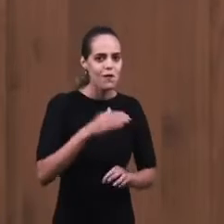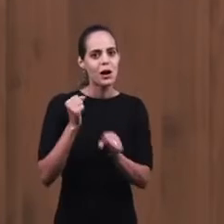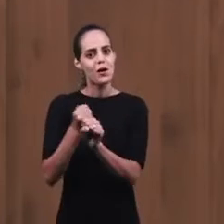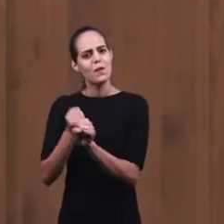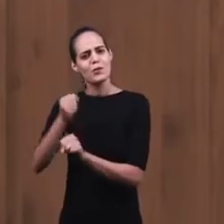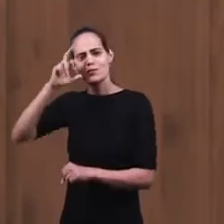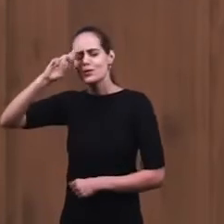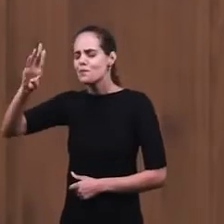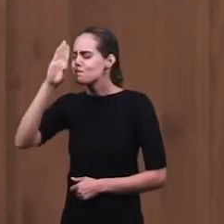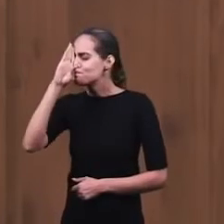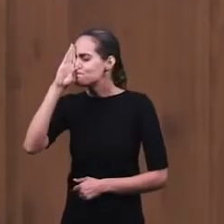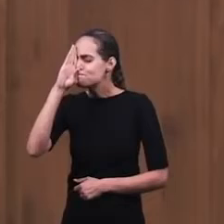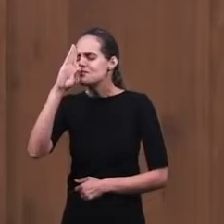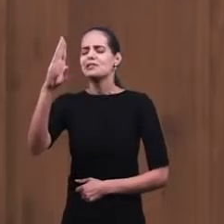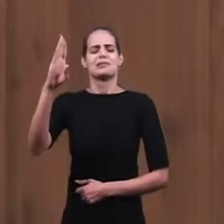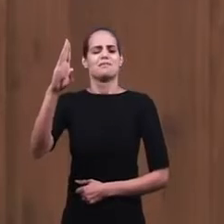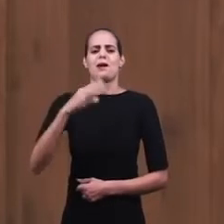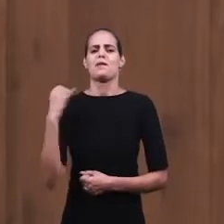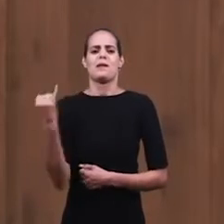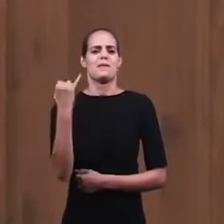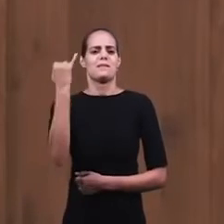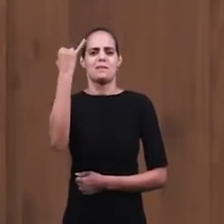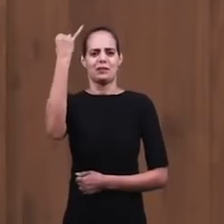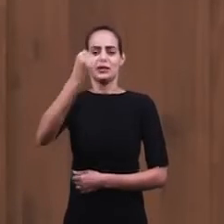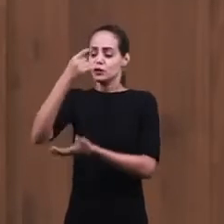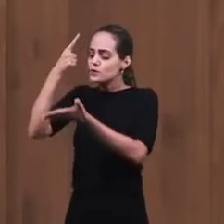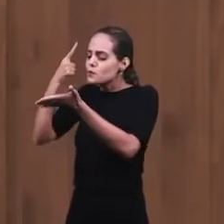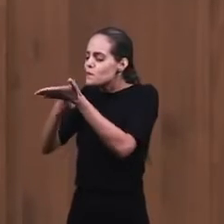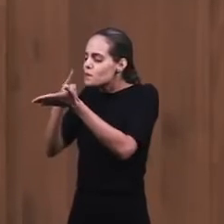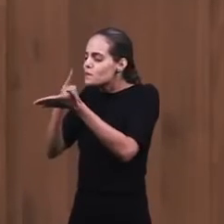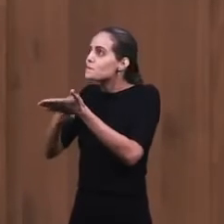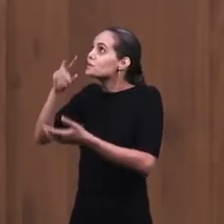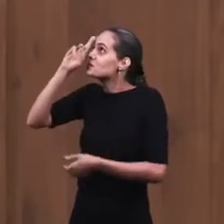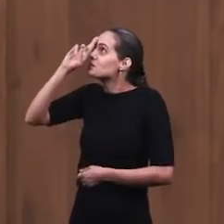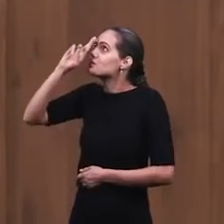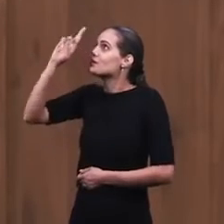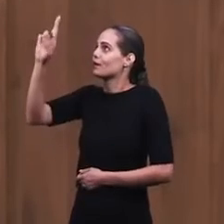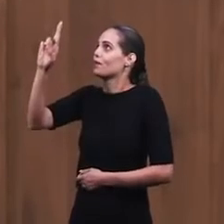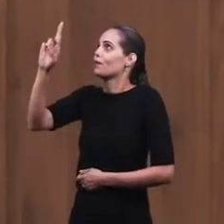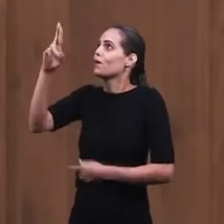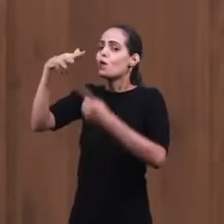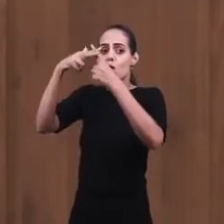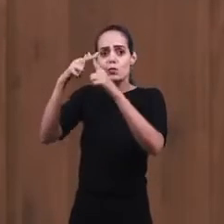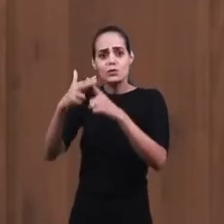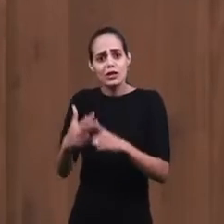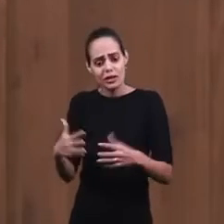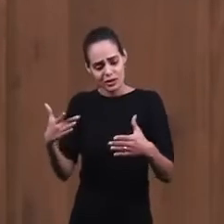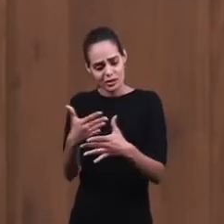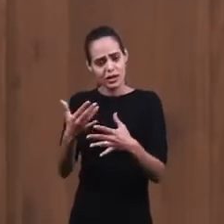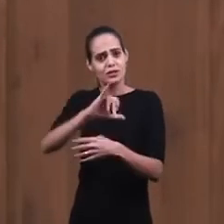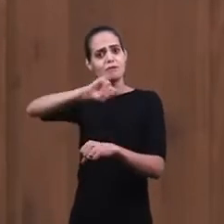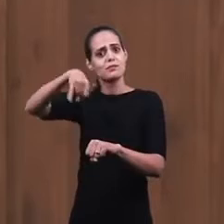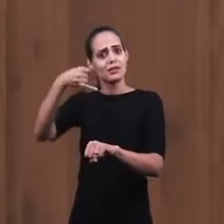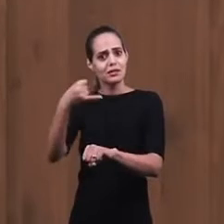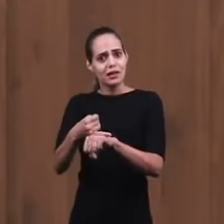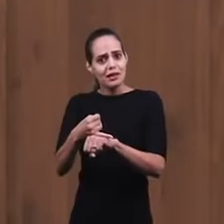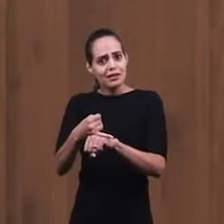God. And he would restore Jerusalem, and he was faithful to the Lord, and God was faithful with